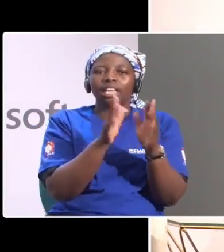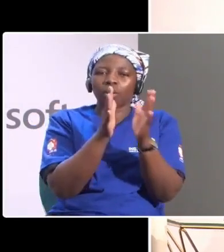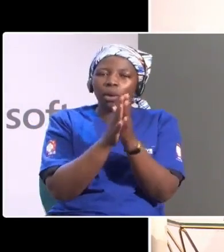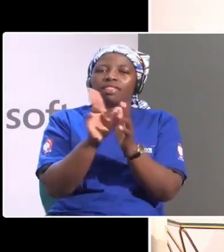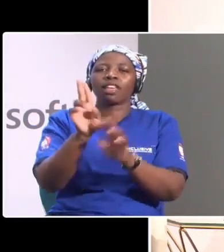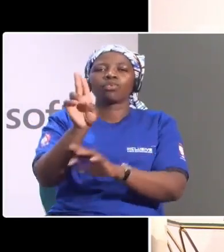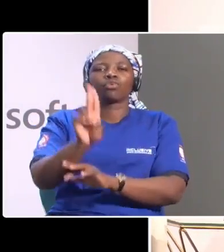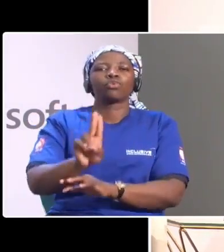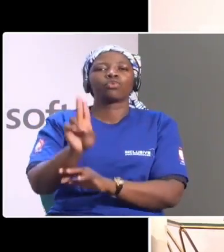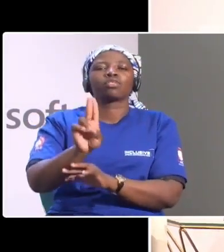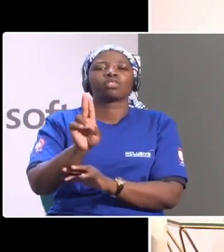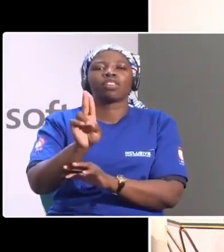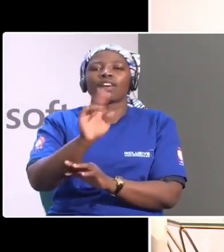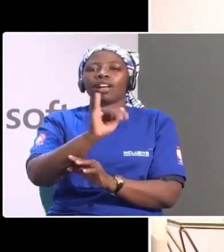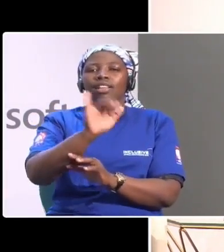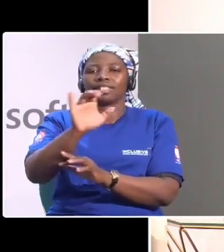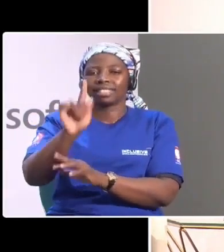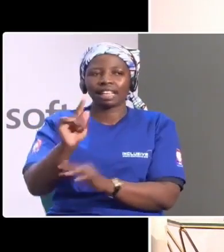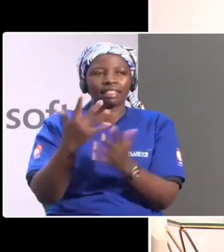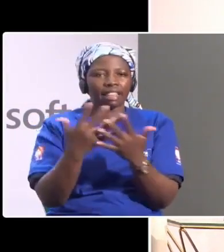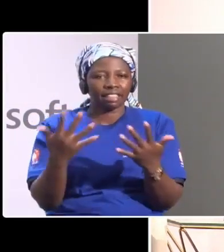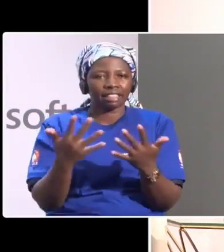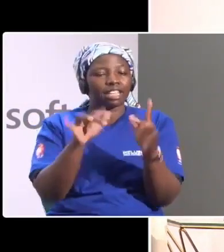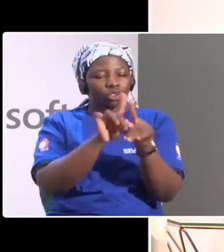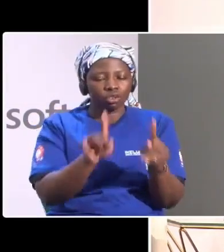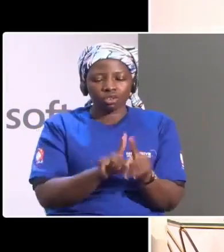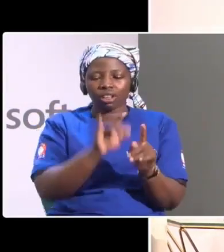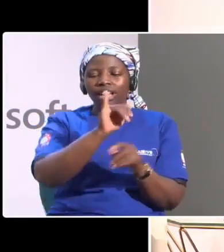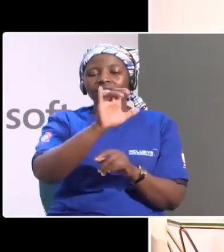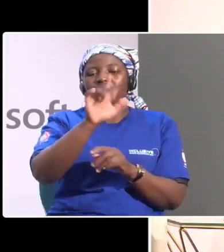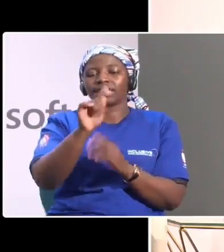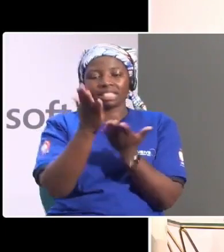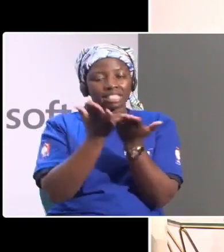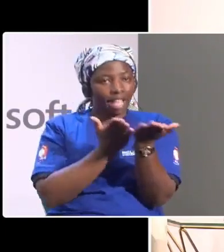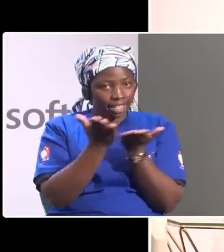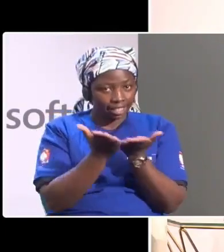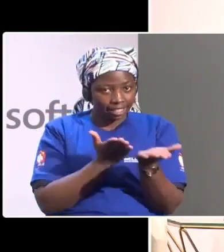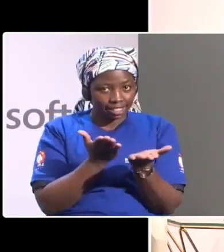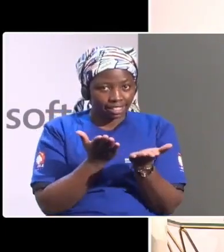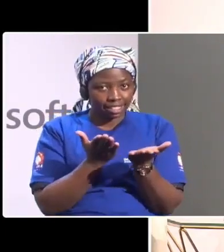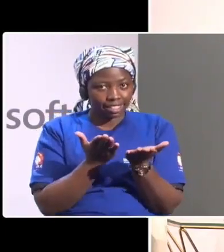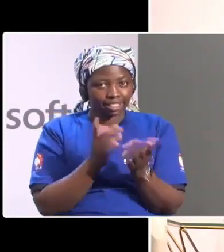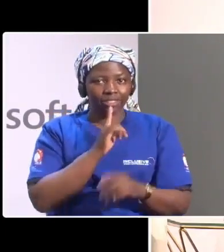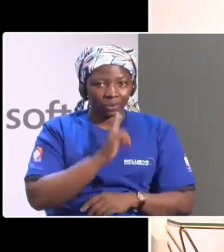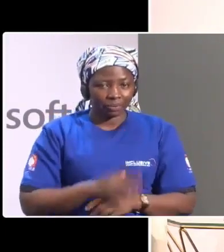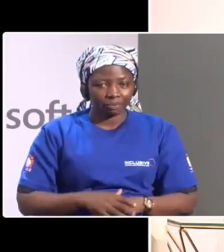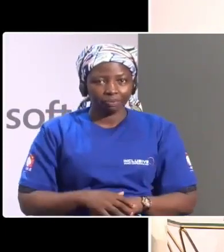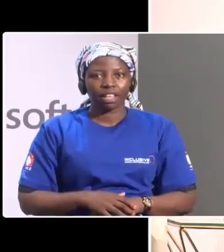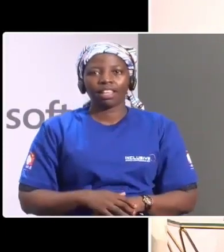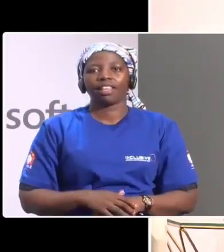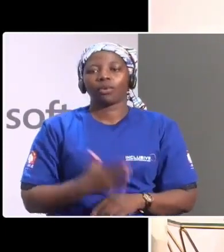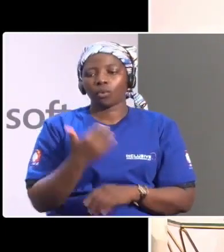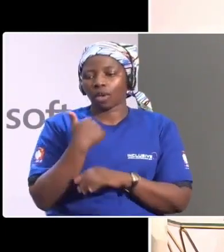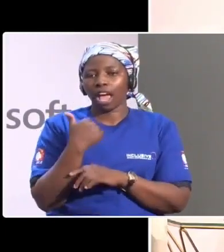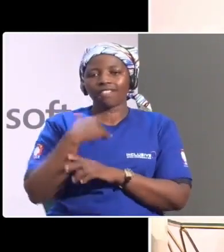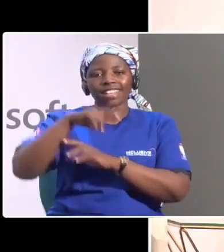use of ICT equipment and ICT services. Therefore, there is need